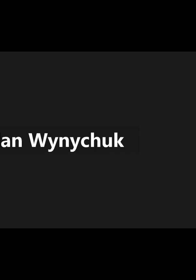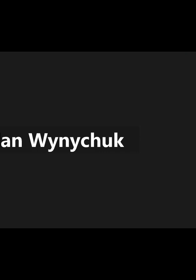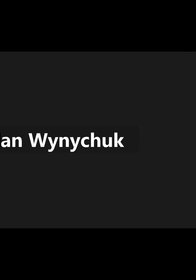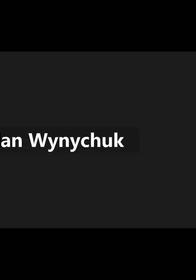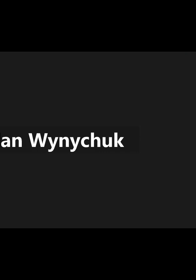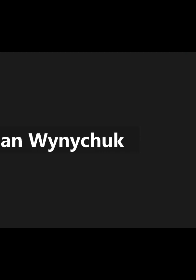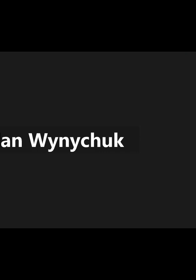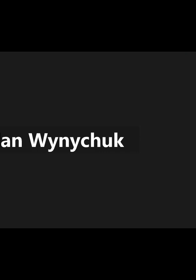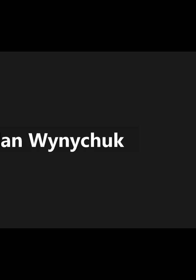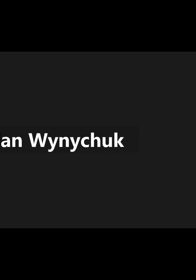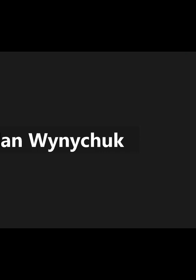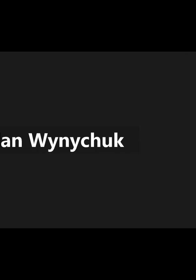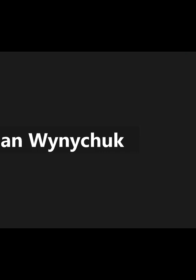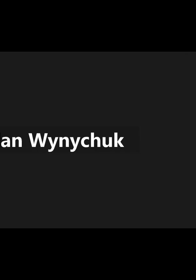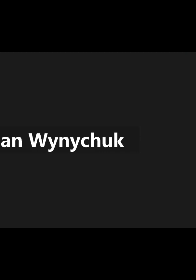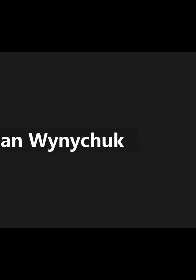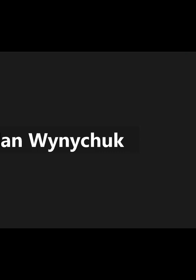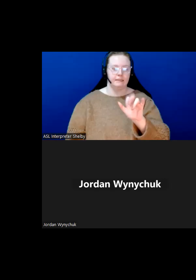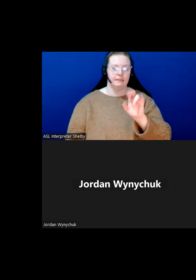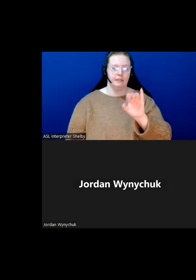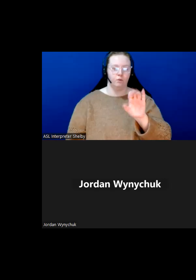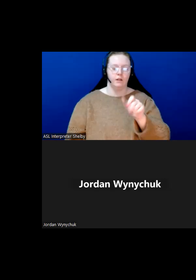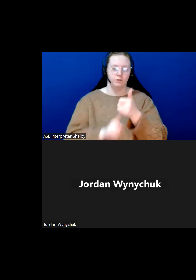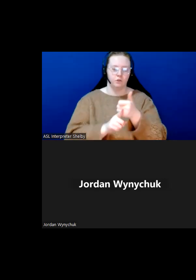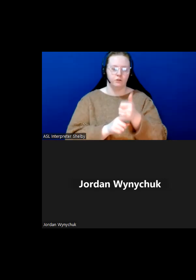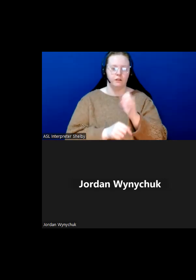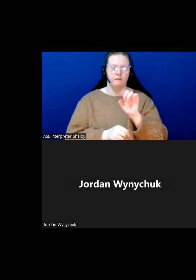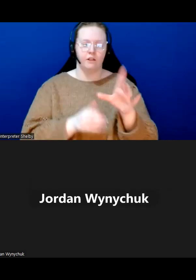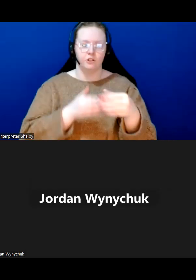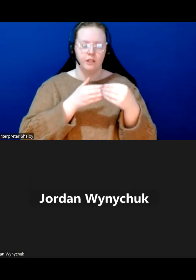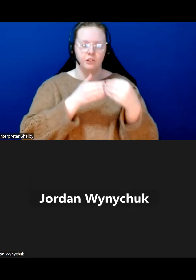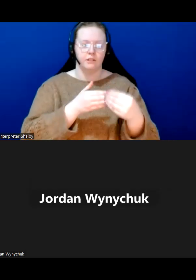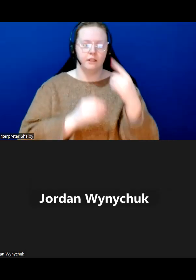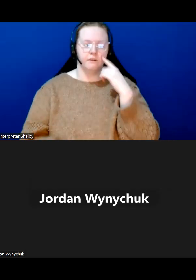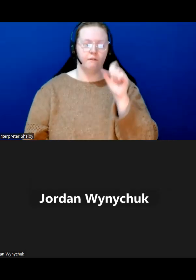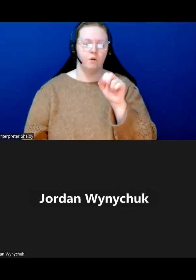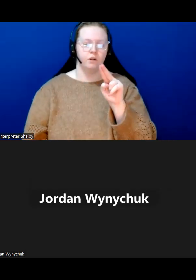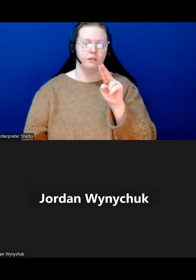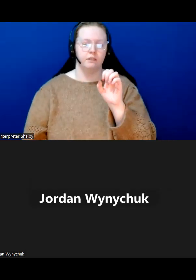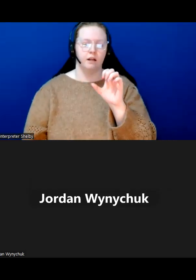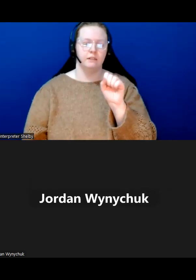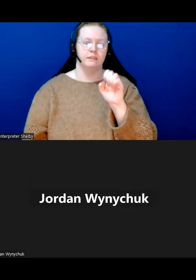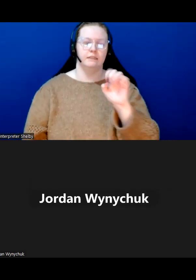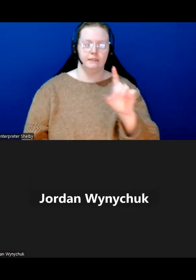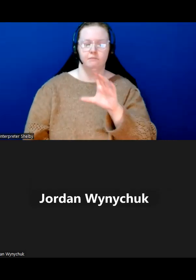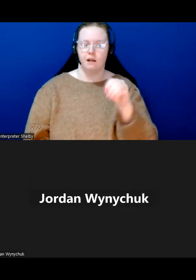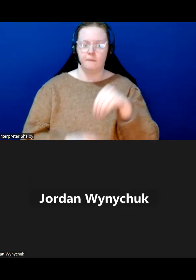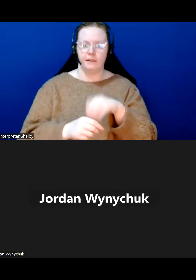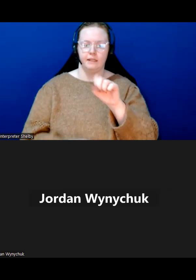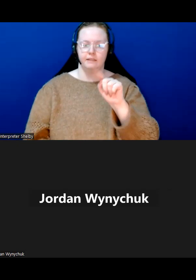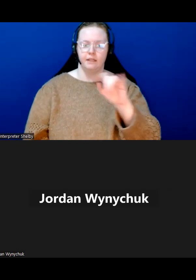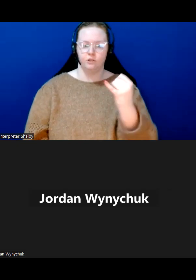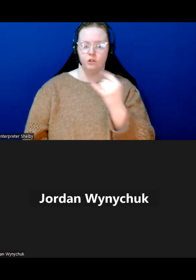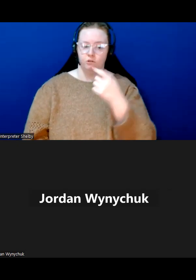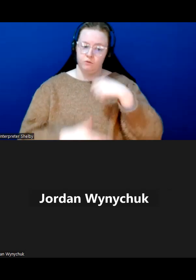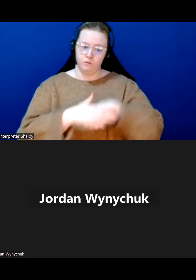is an education lead for SucSeed, a hydroponic education company in St. John's. Born and raised in Mount Pearl, Sydney started